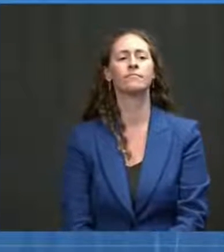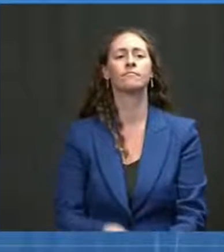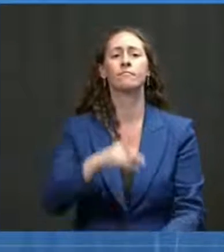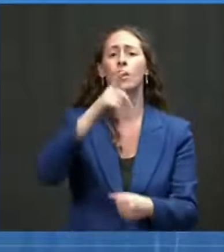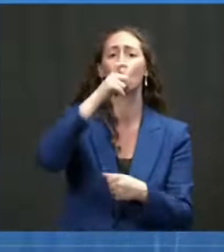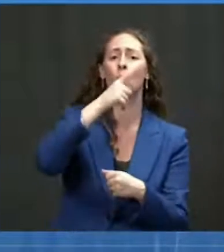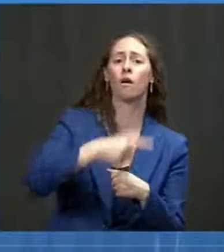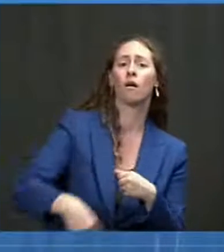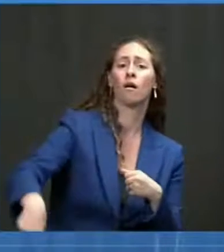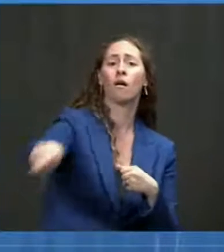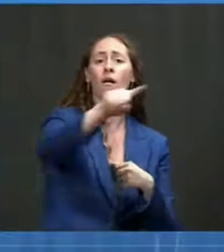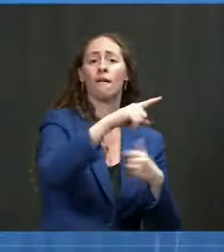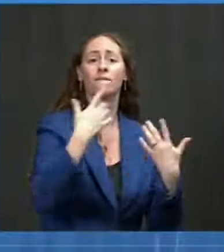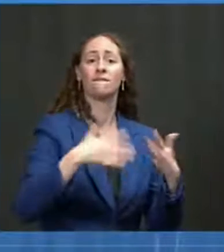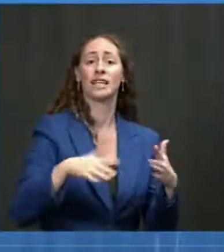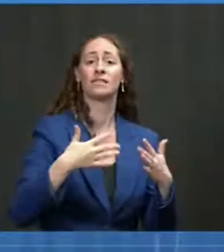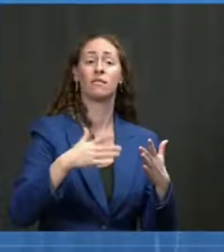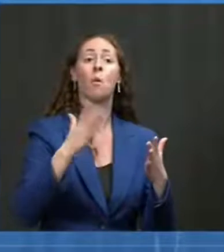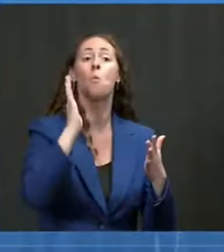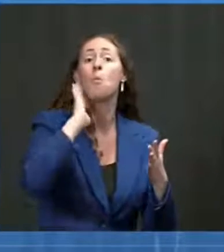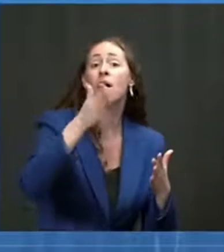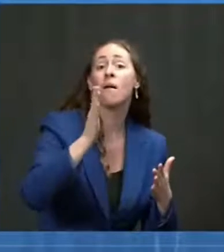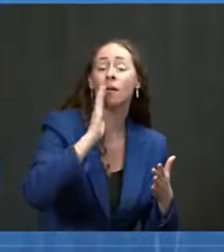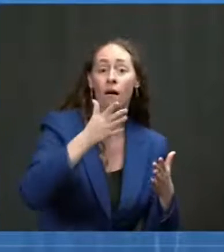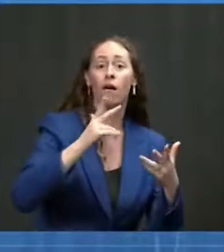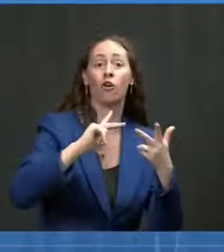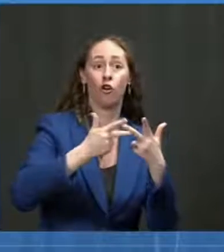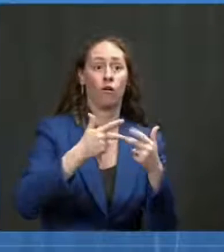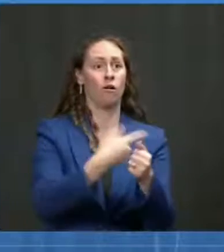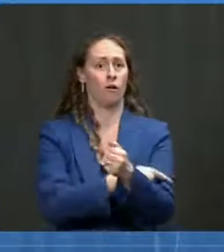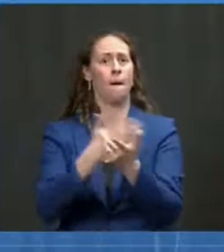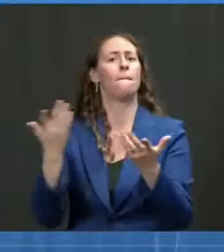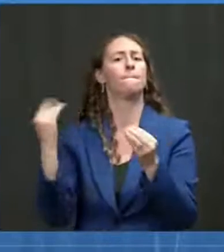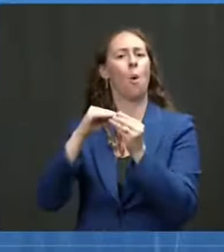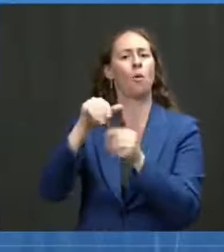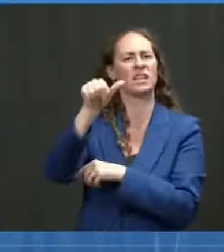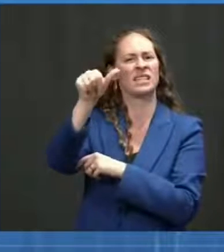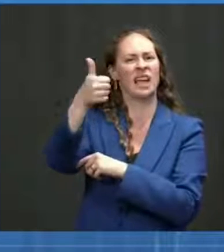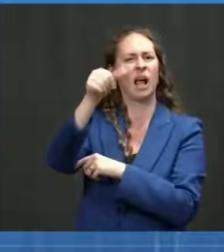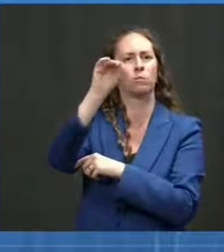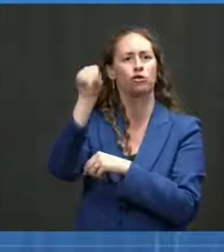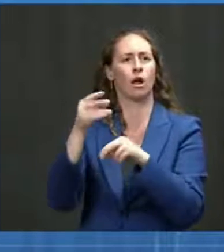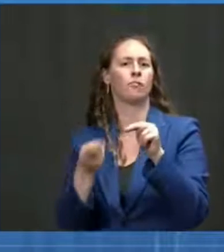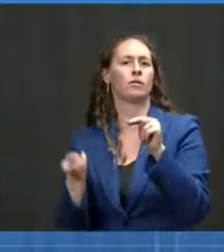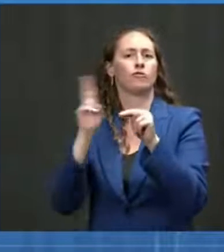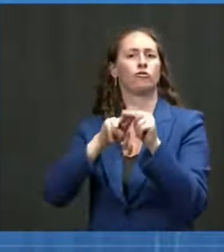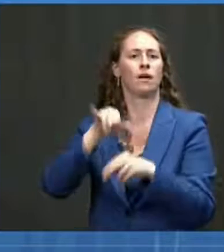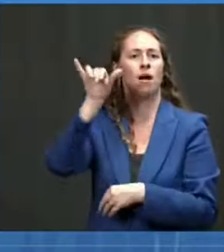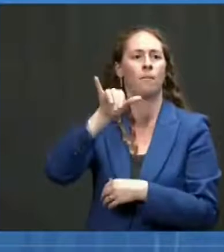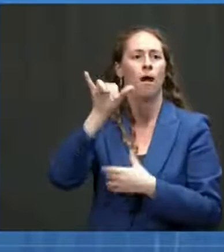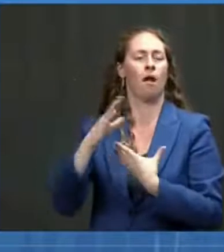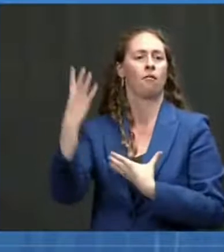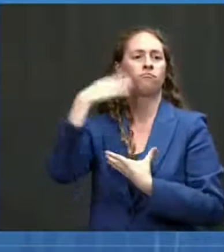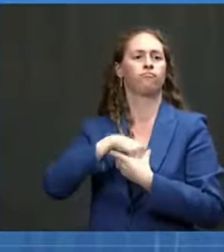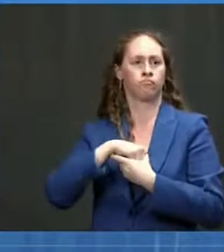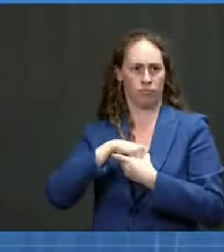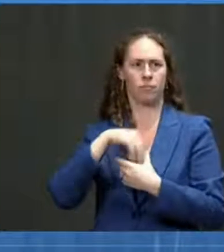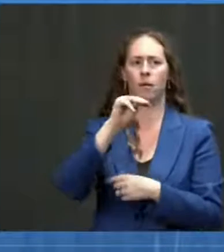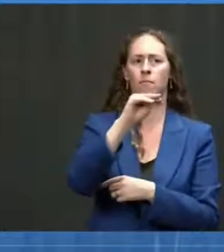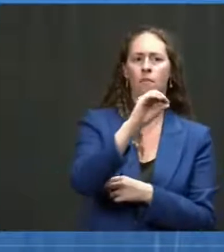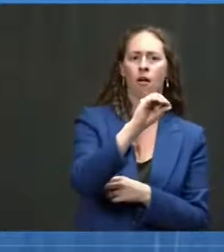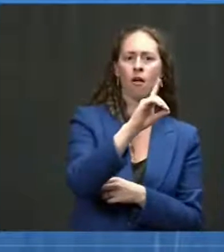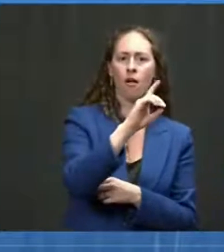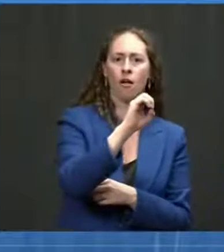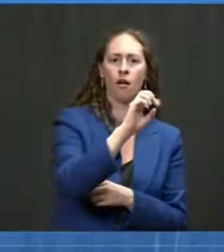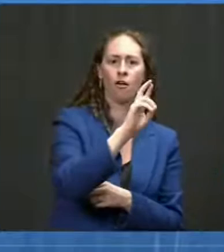tenfold. These are data from Moderna, but Pfizer has announced very similar data. The bottom line